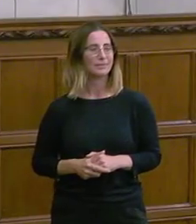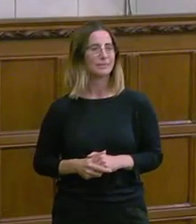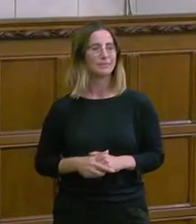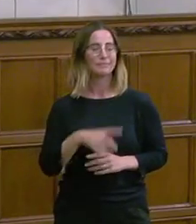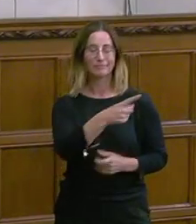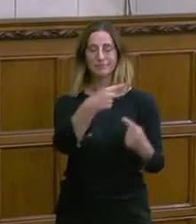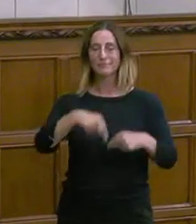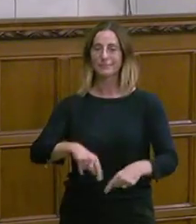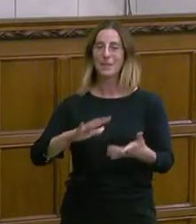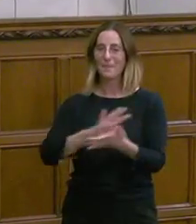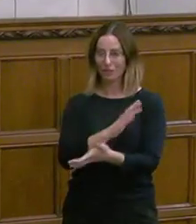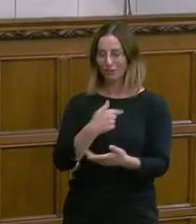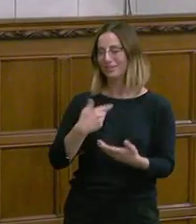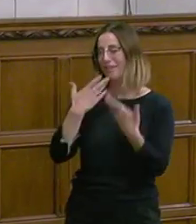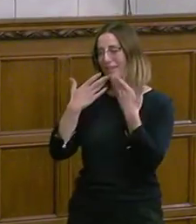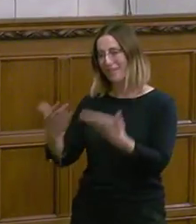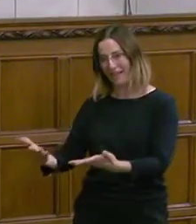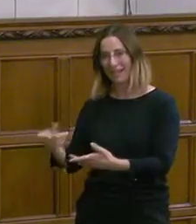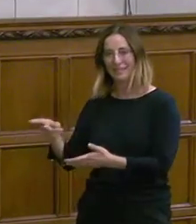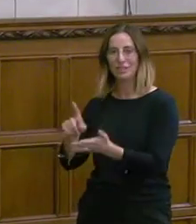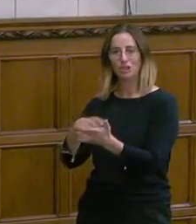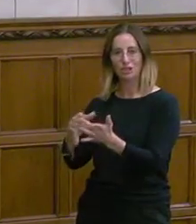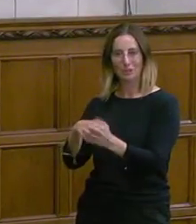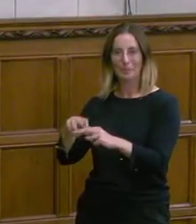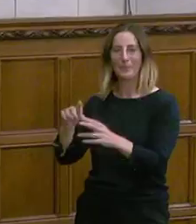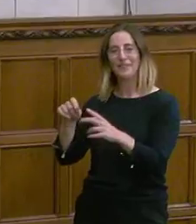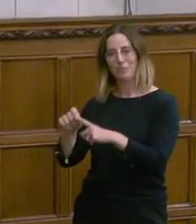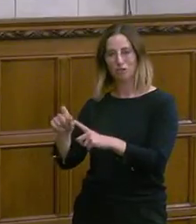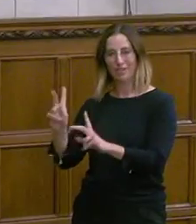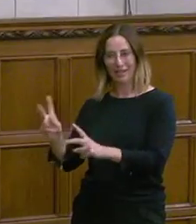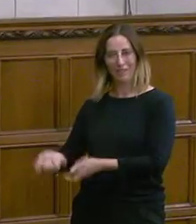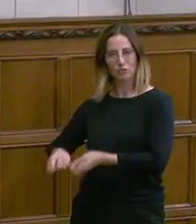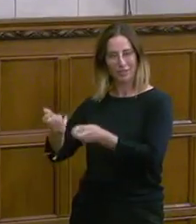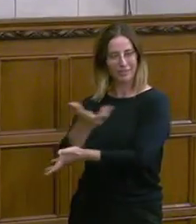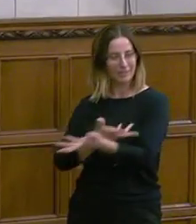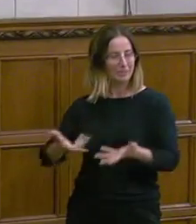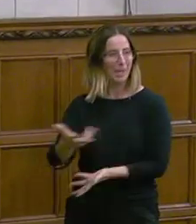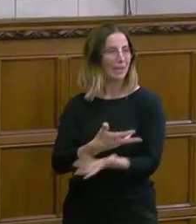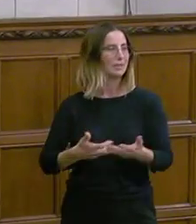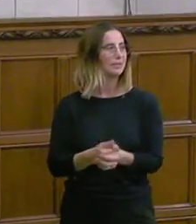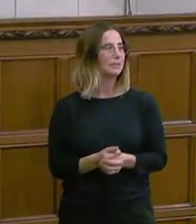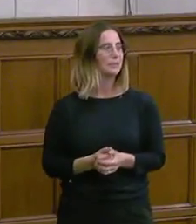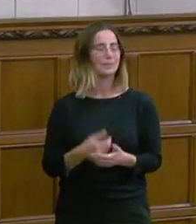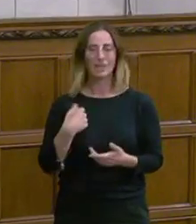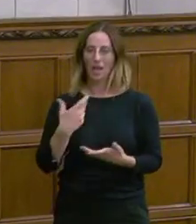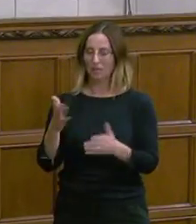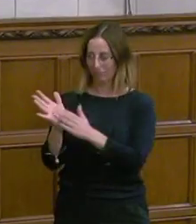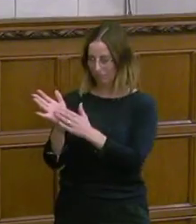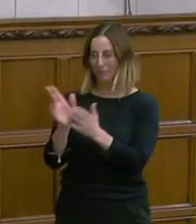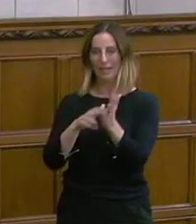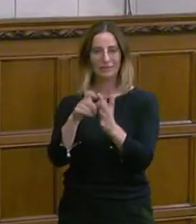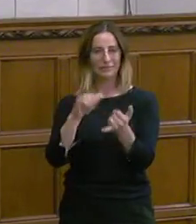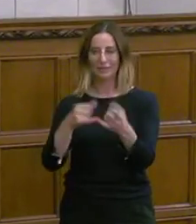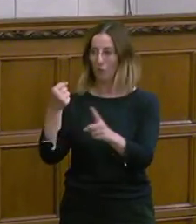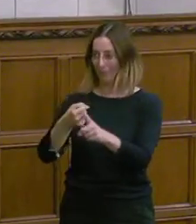debate on services for deaf children and for, of course, his sustained and dedicated campaigning on this matter.